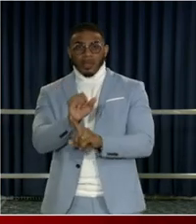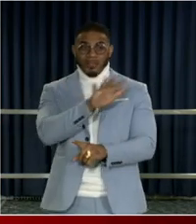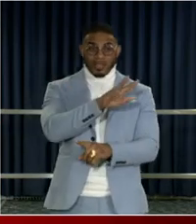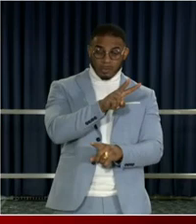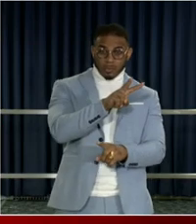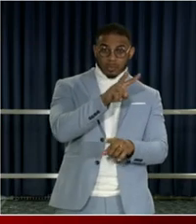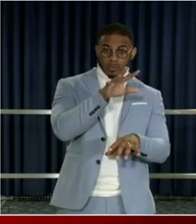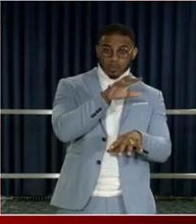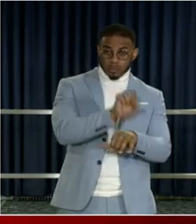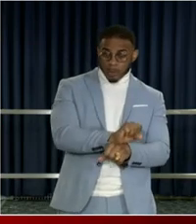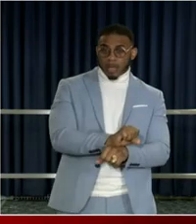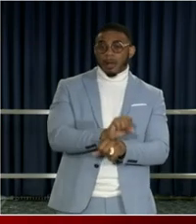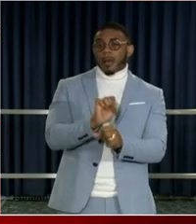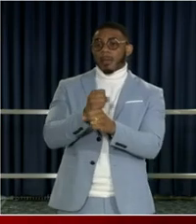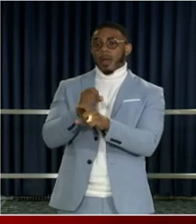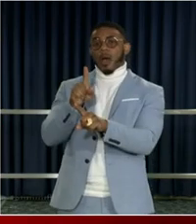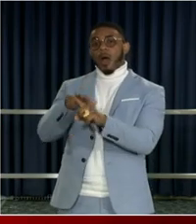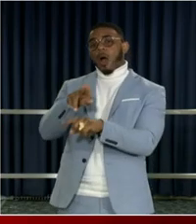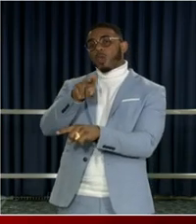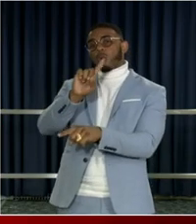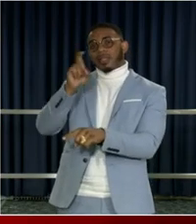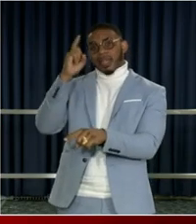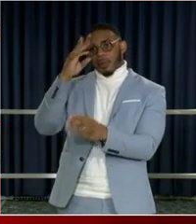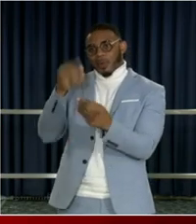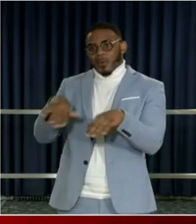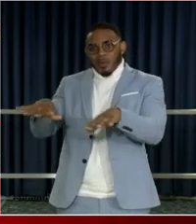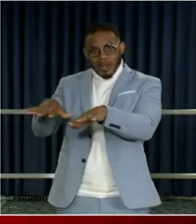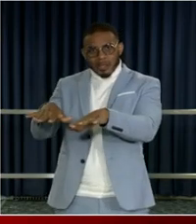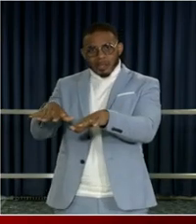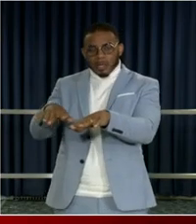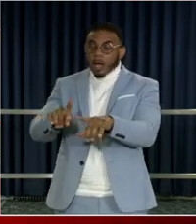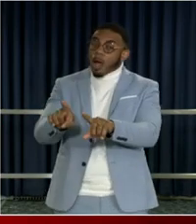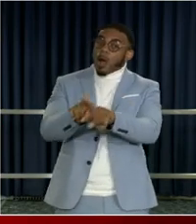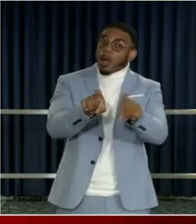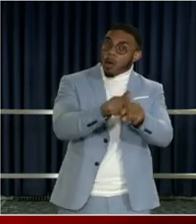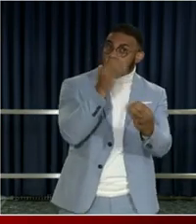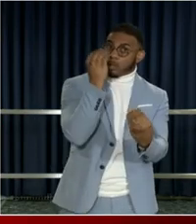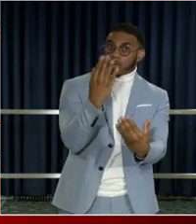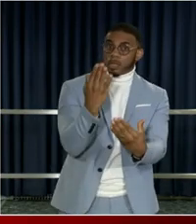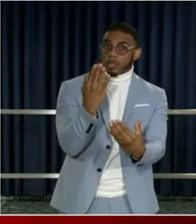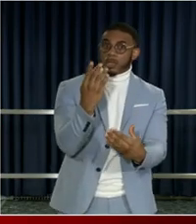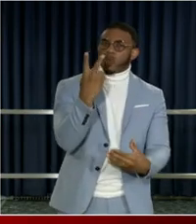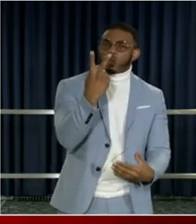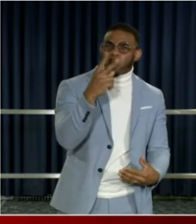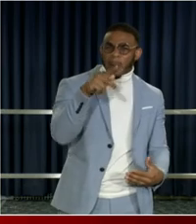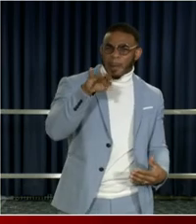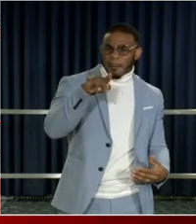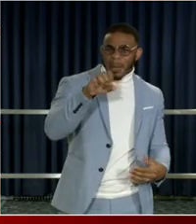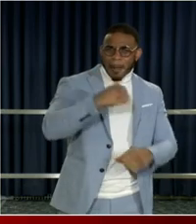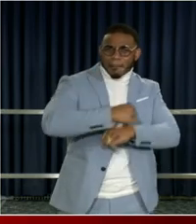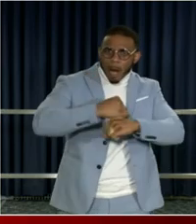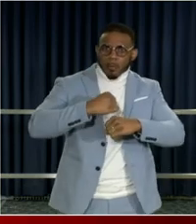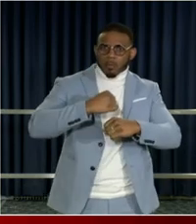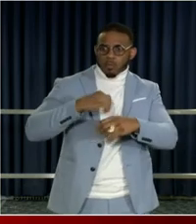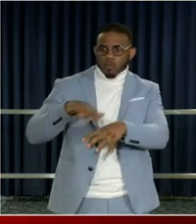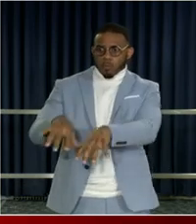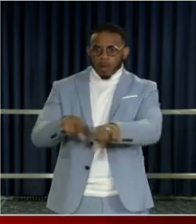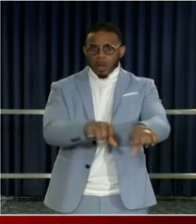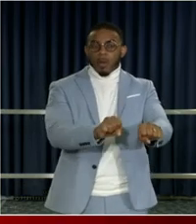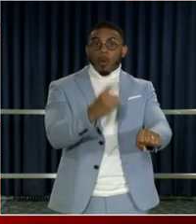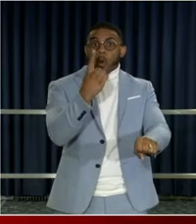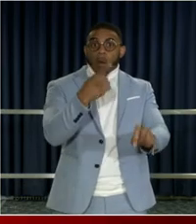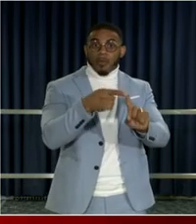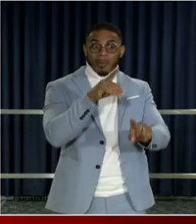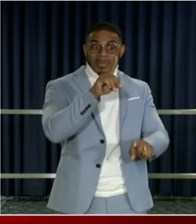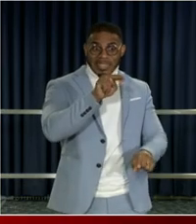52 arrests were made on U.S. Capitol grounds. Additionally, 2 pipe bombs have been recovered. 1 pipe bomb from